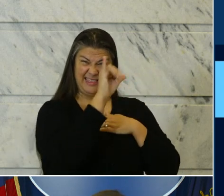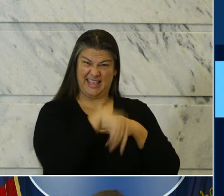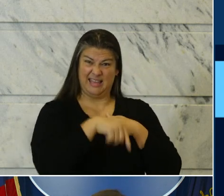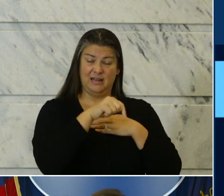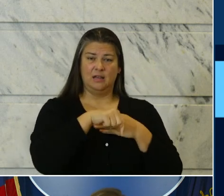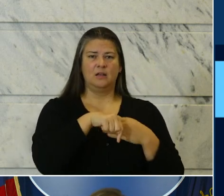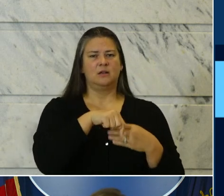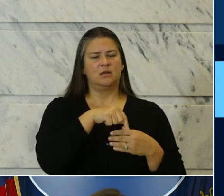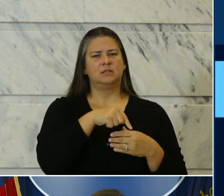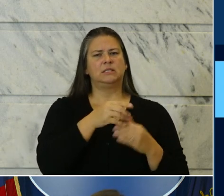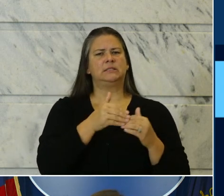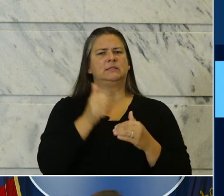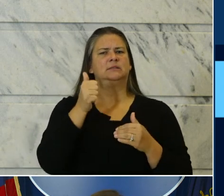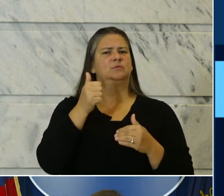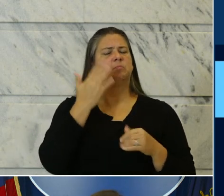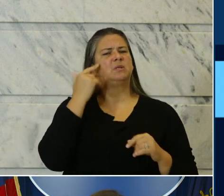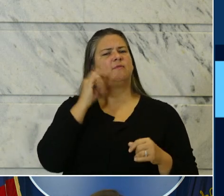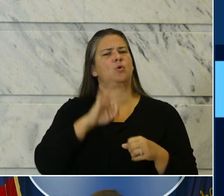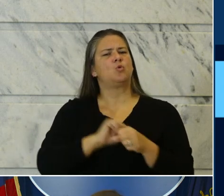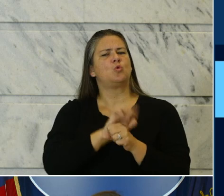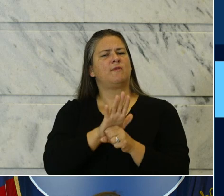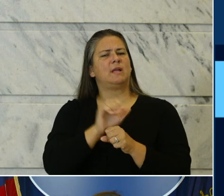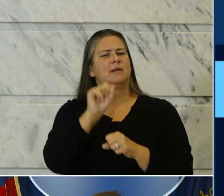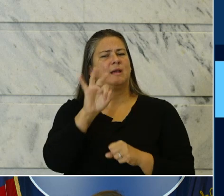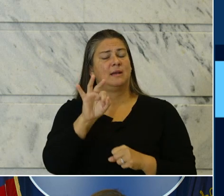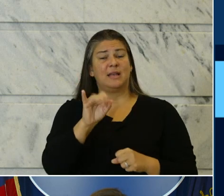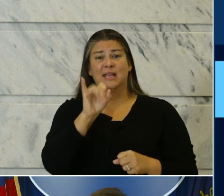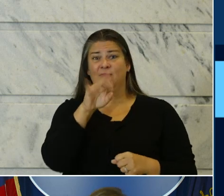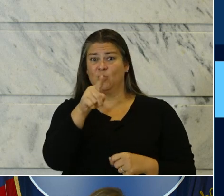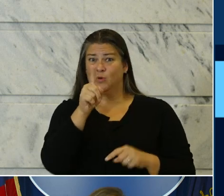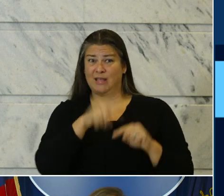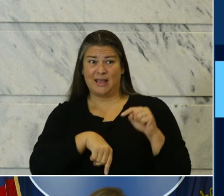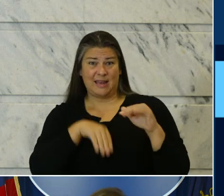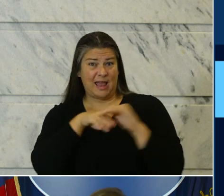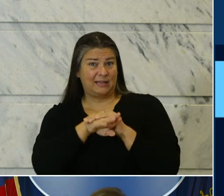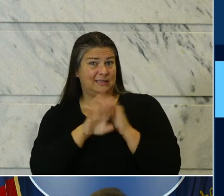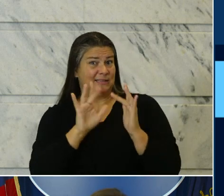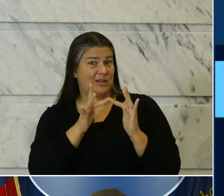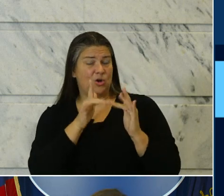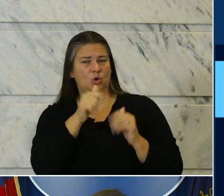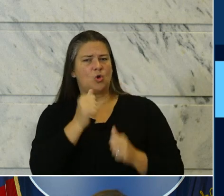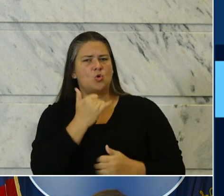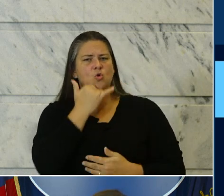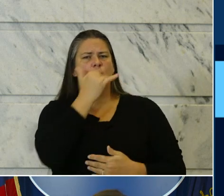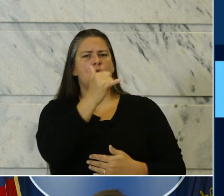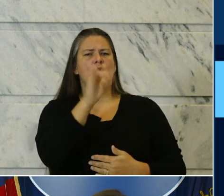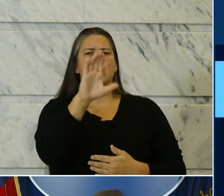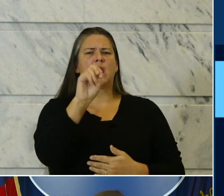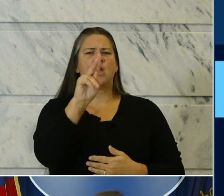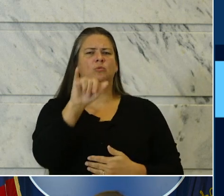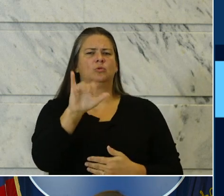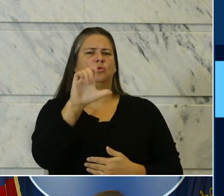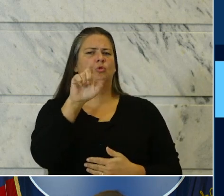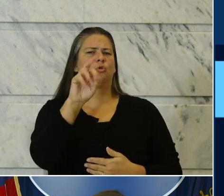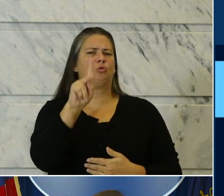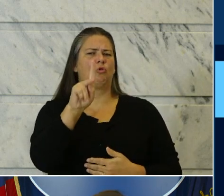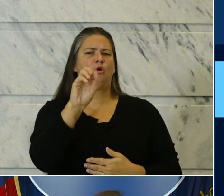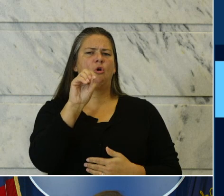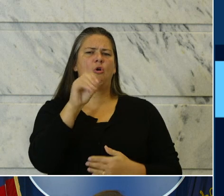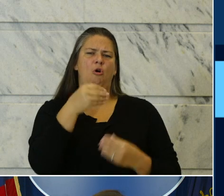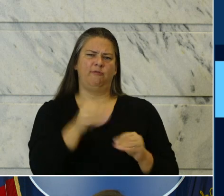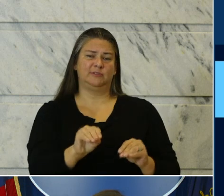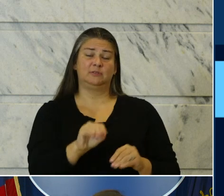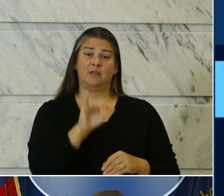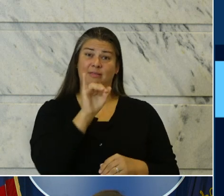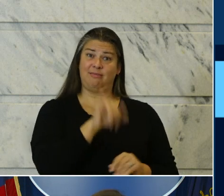have access to the internet, you can call your county clerk's office to request your absentee ballot. The clerk's office will